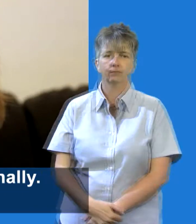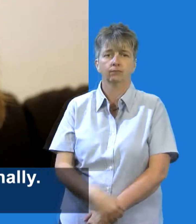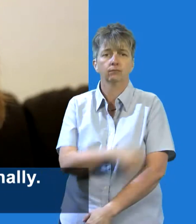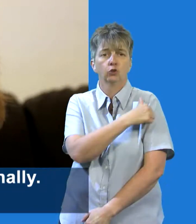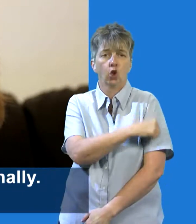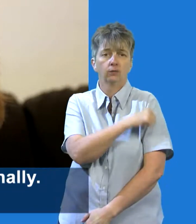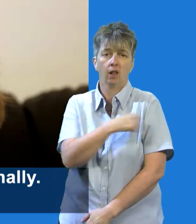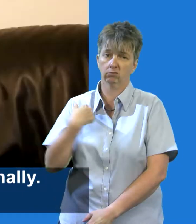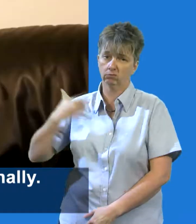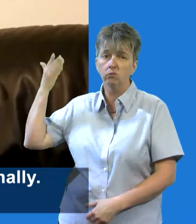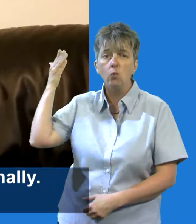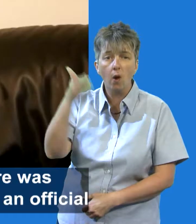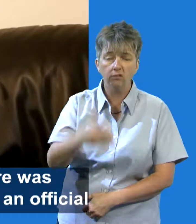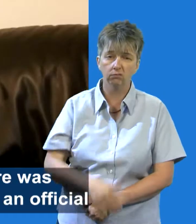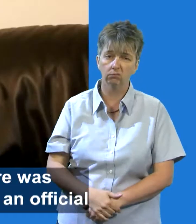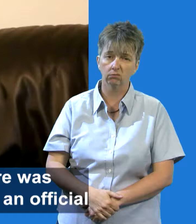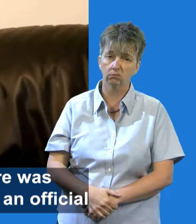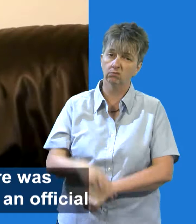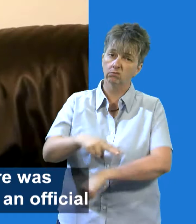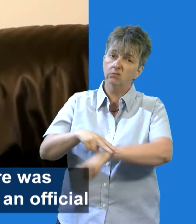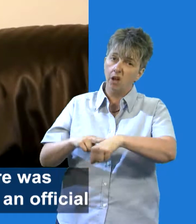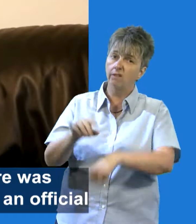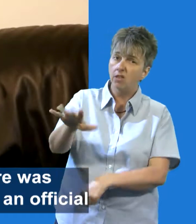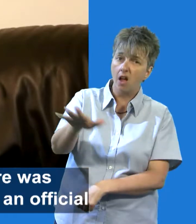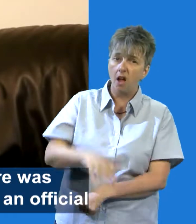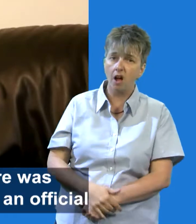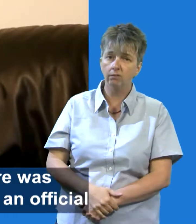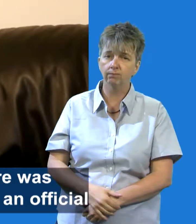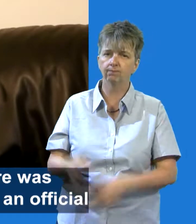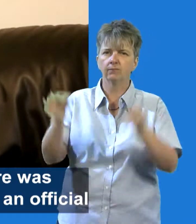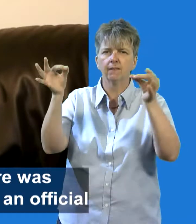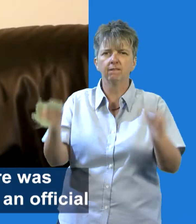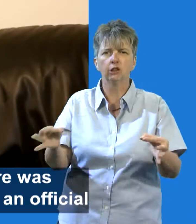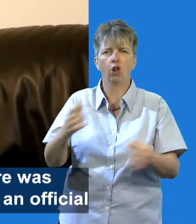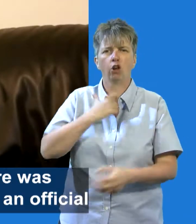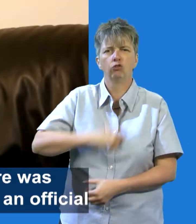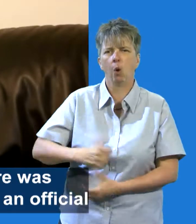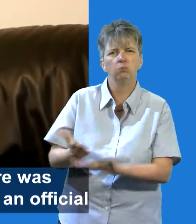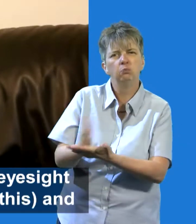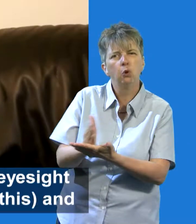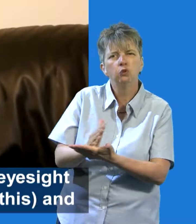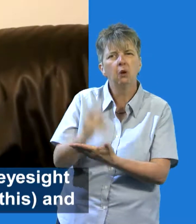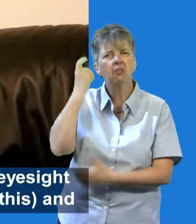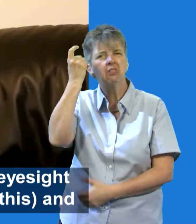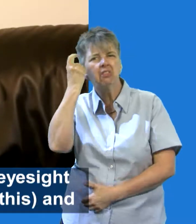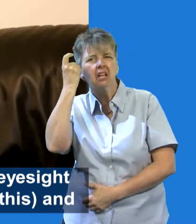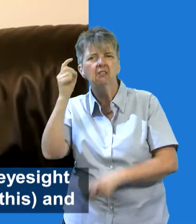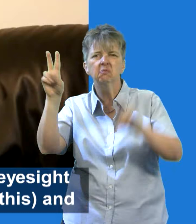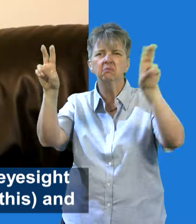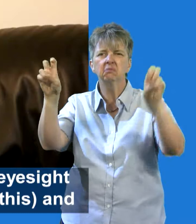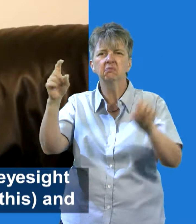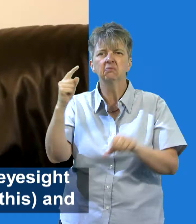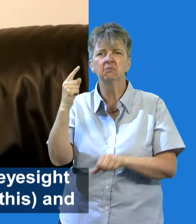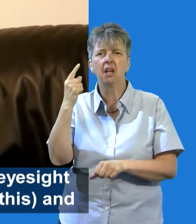move on emotionally. I remember at the hospital there's someone, I'm not sure the official title of her position,